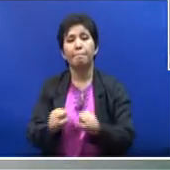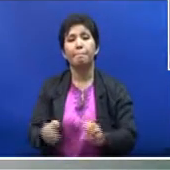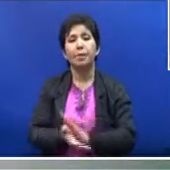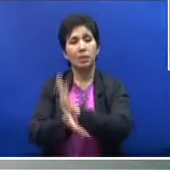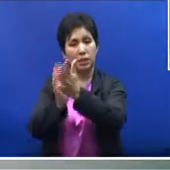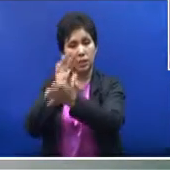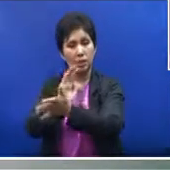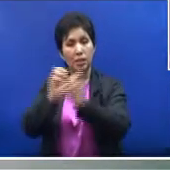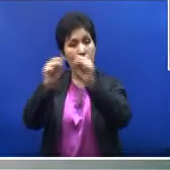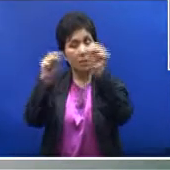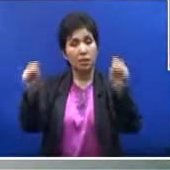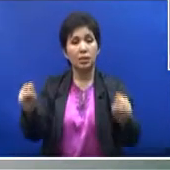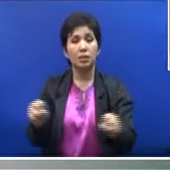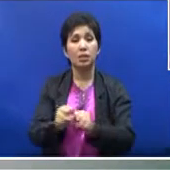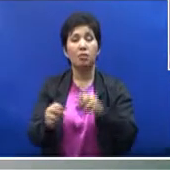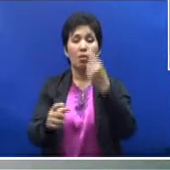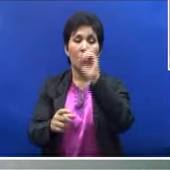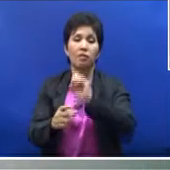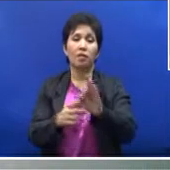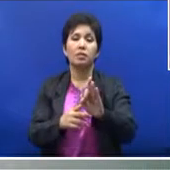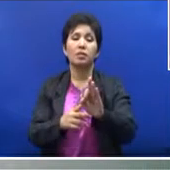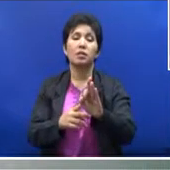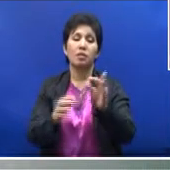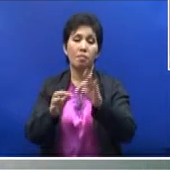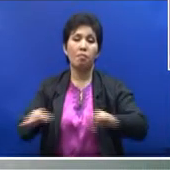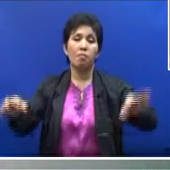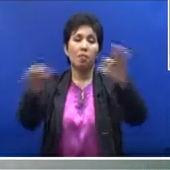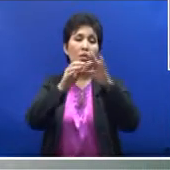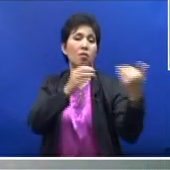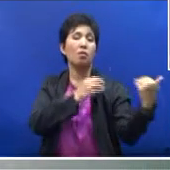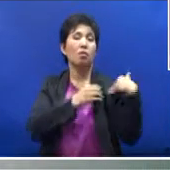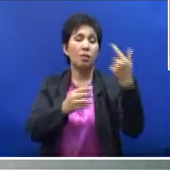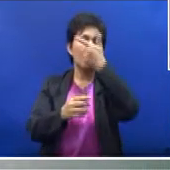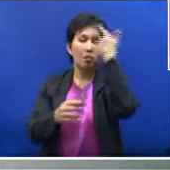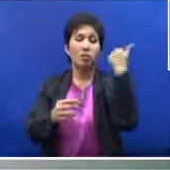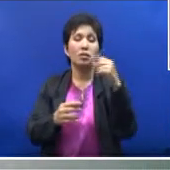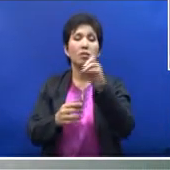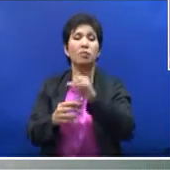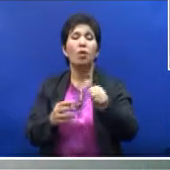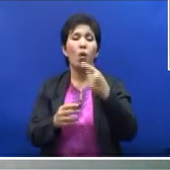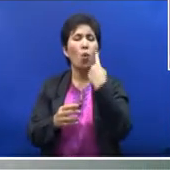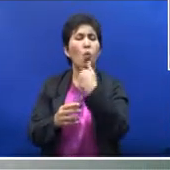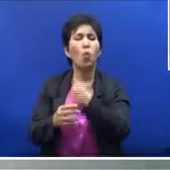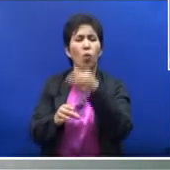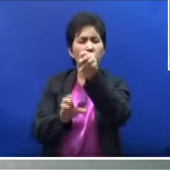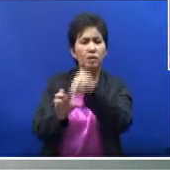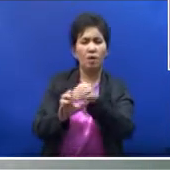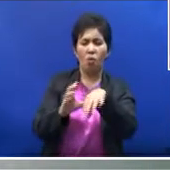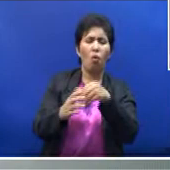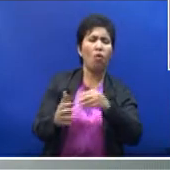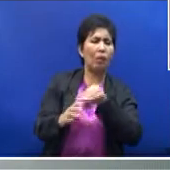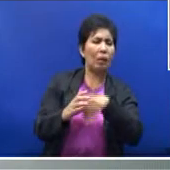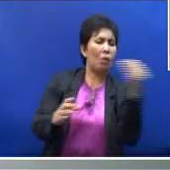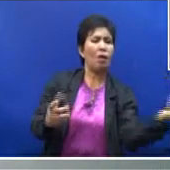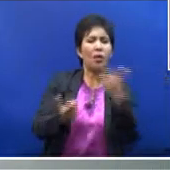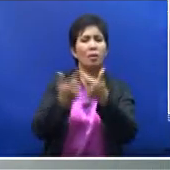Okay, so system of descent plays an important role in kinship because it determines who is included or excluded from a certain